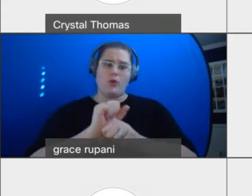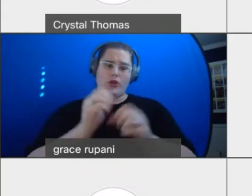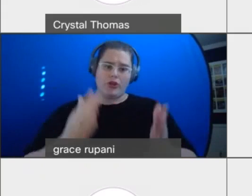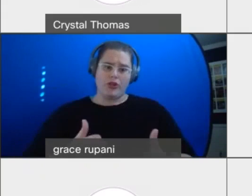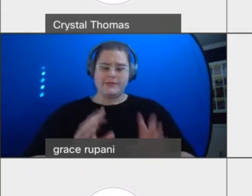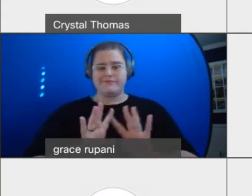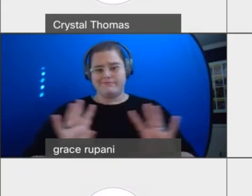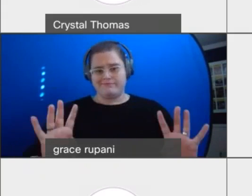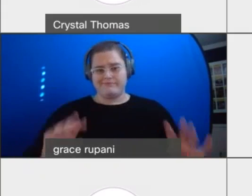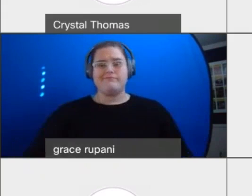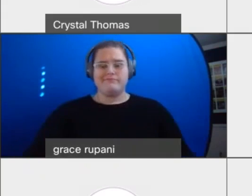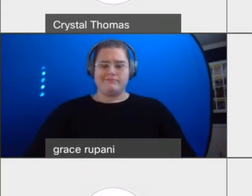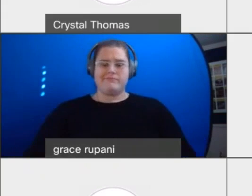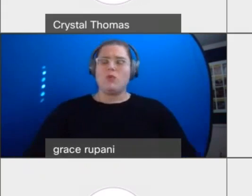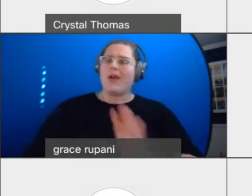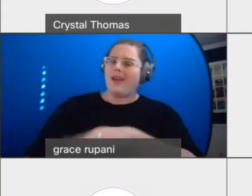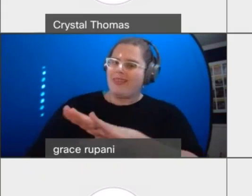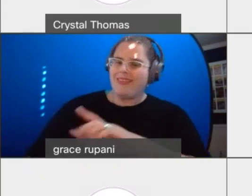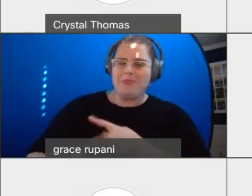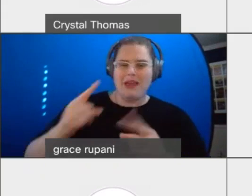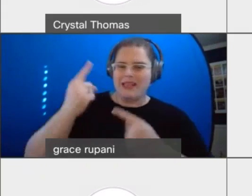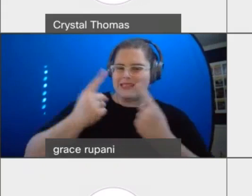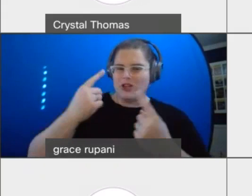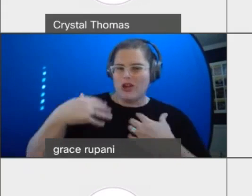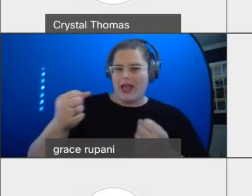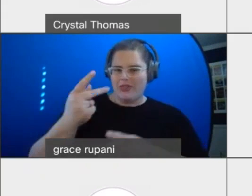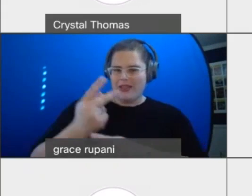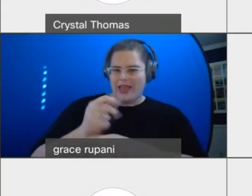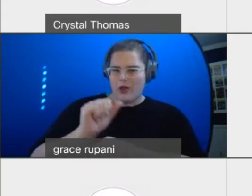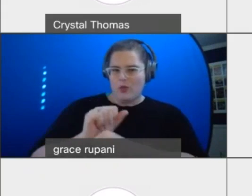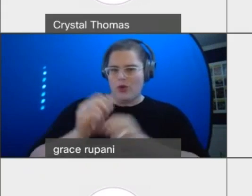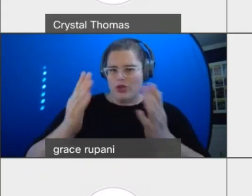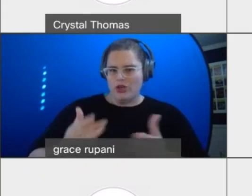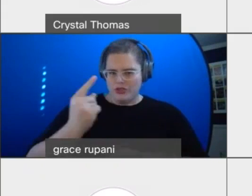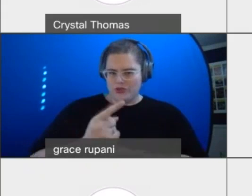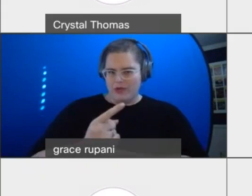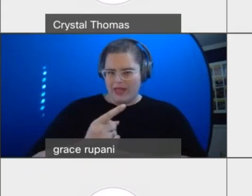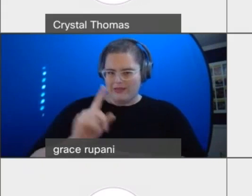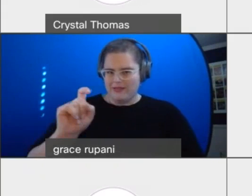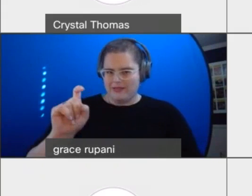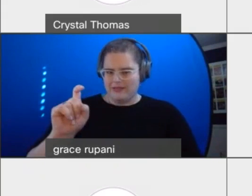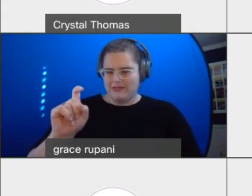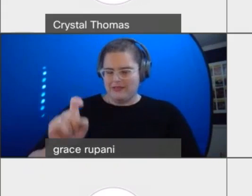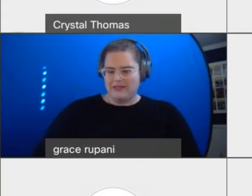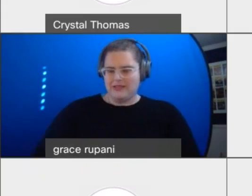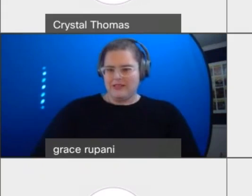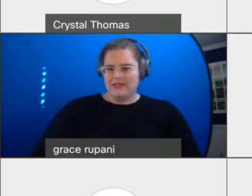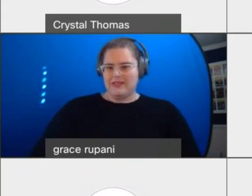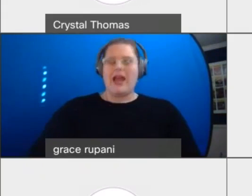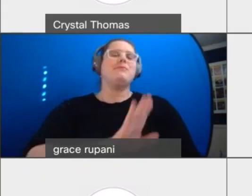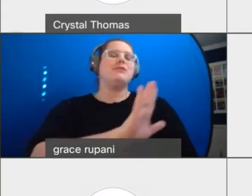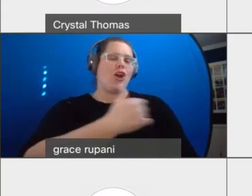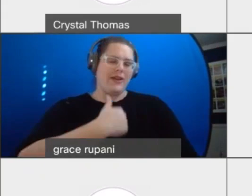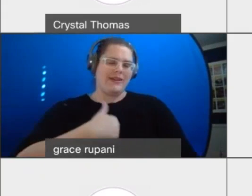Well, they're considered healthcare workers, right? Because they're in like category 1A. I'm sorry, not frontline,